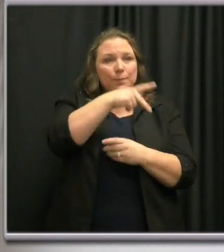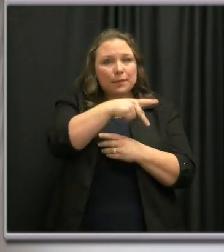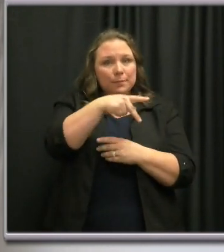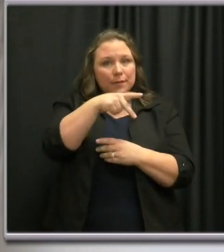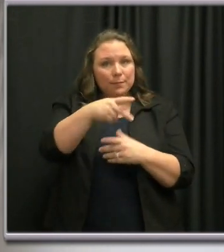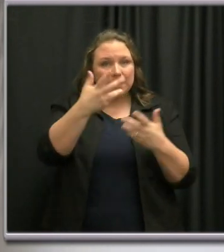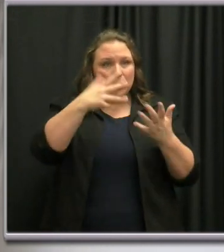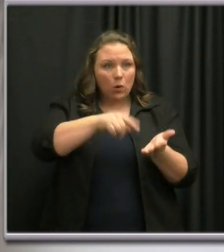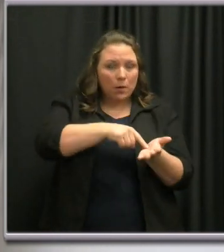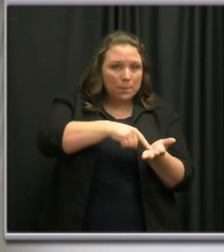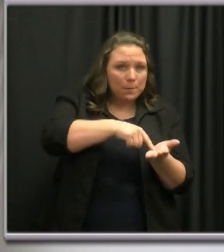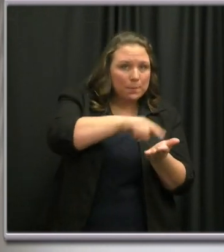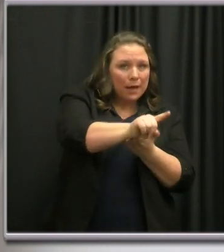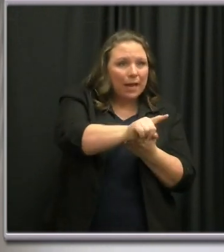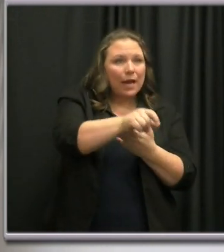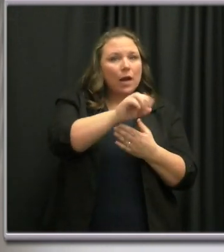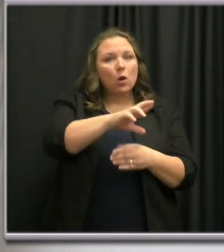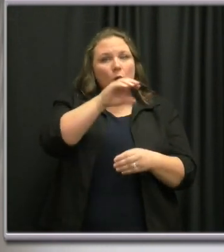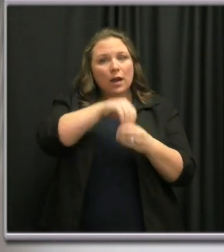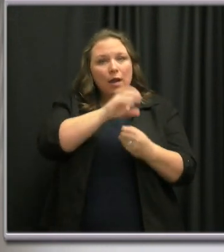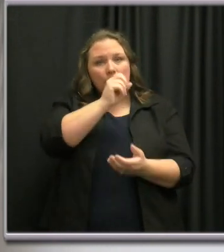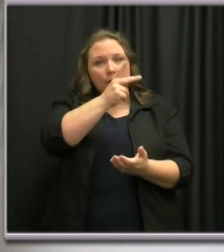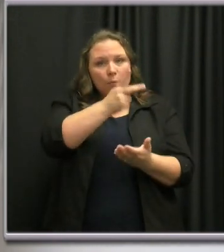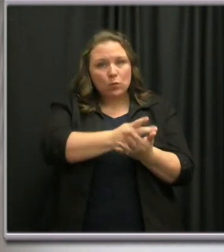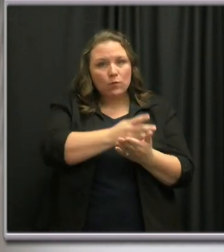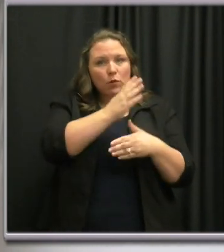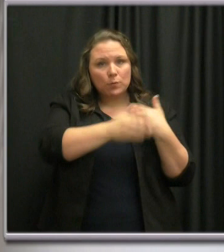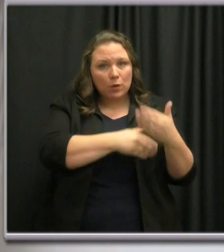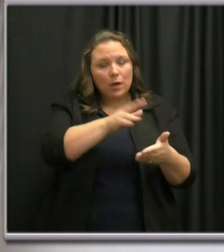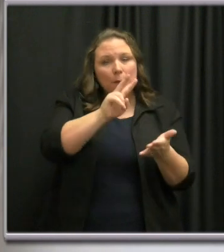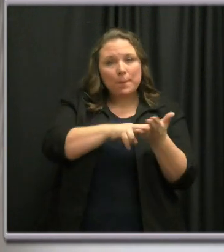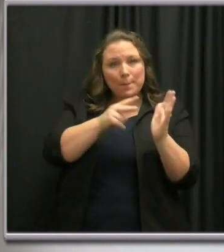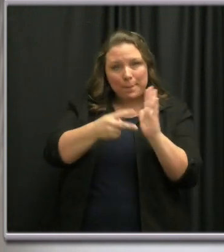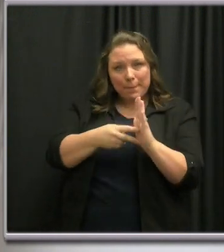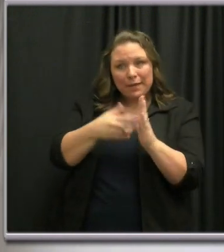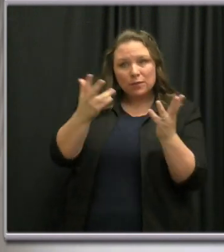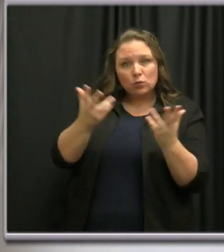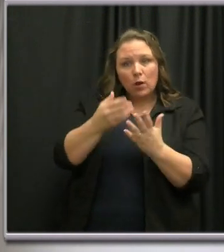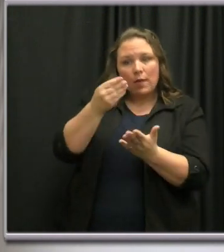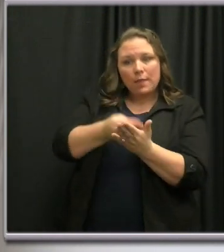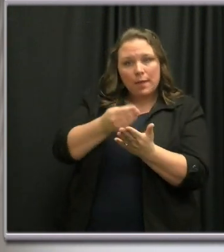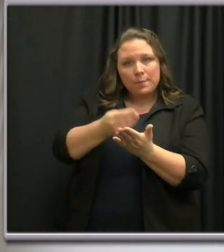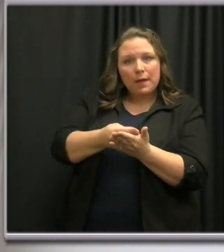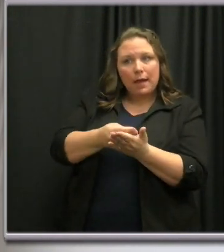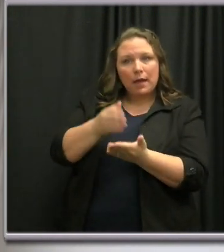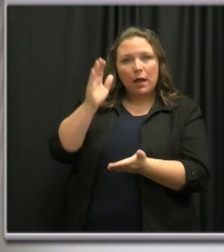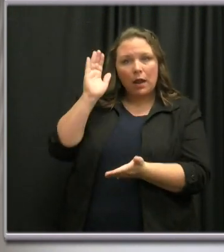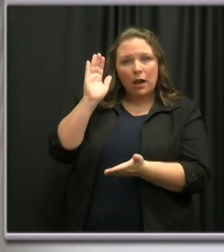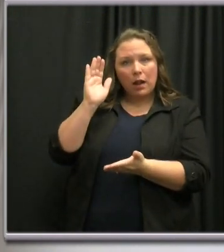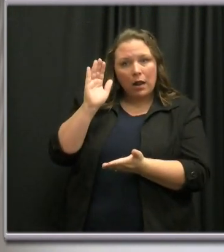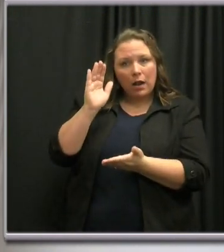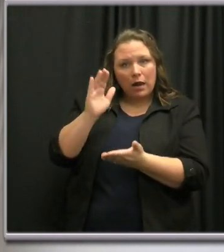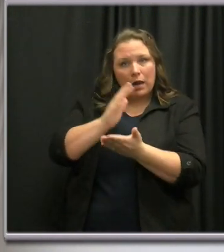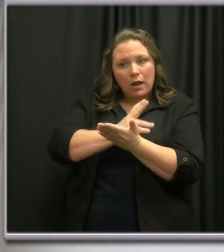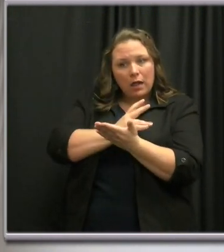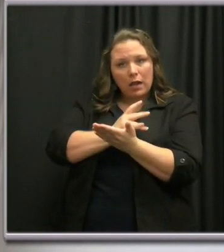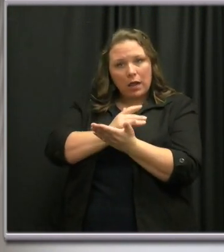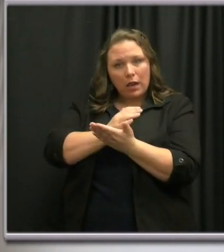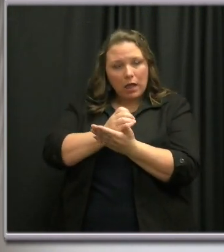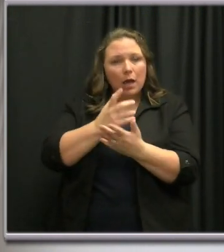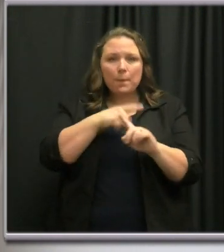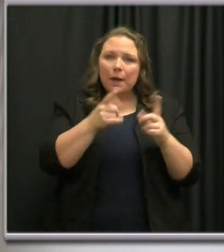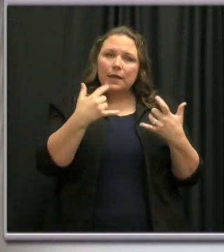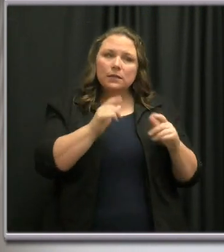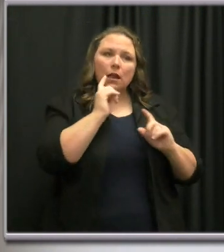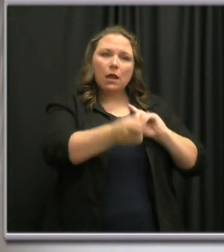paid or it's in the approval process. And yes, the money has been slow to hit bank accounts of quite a few small